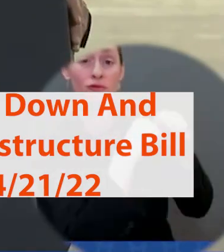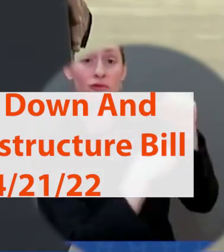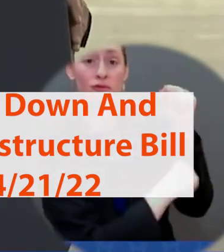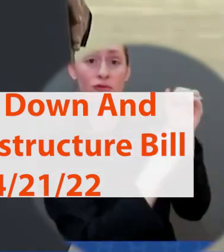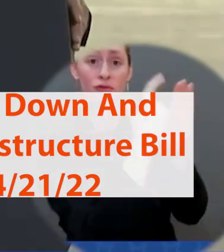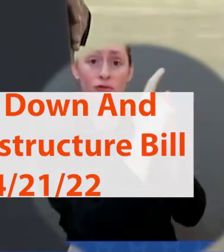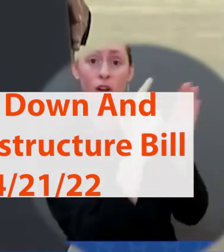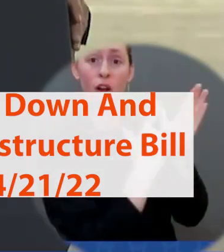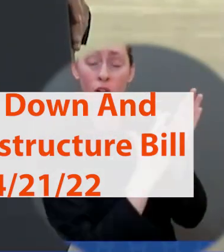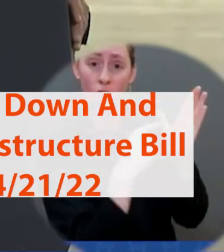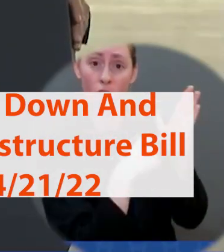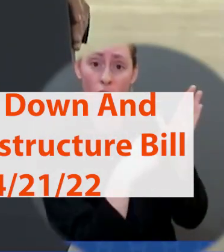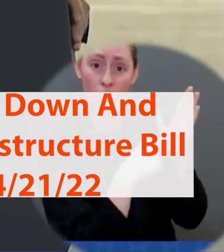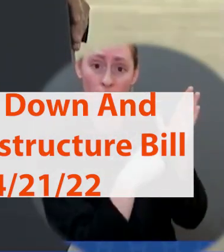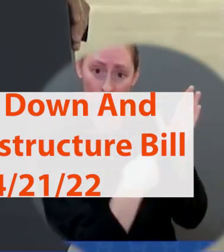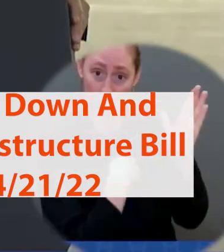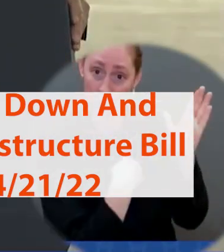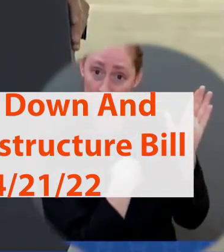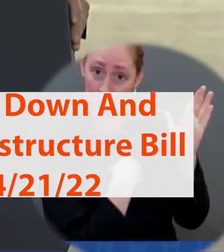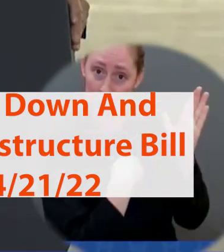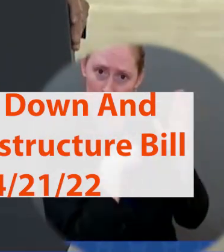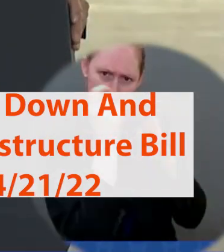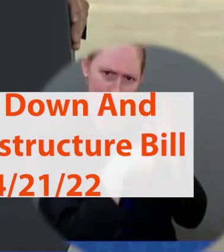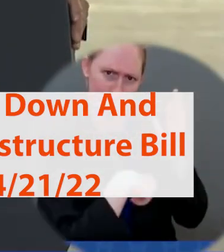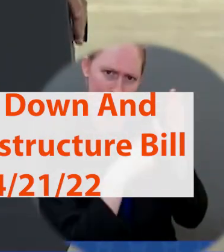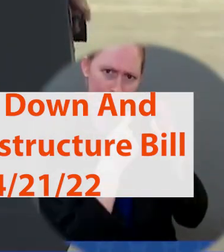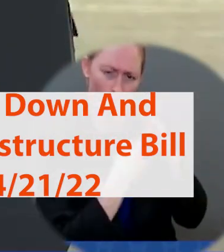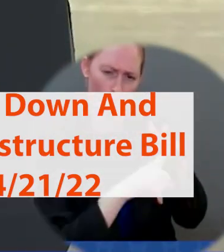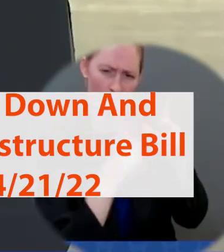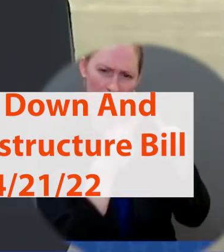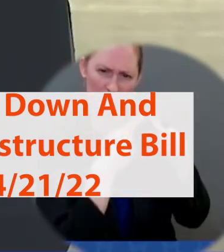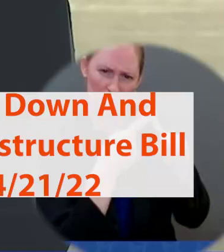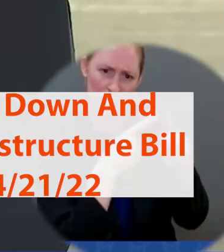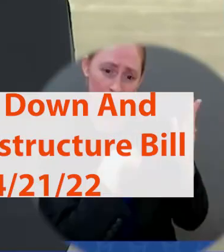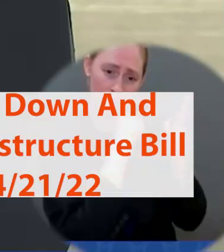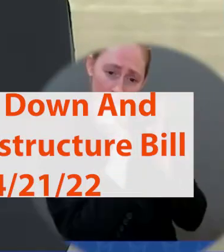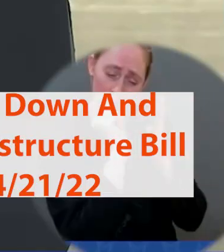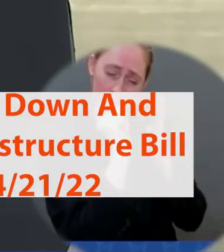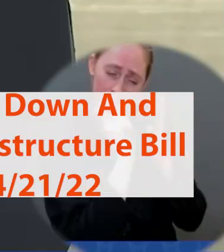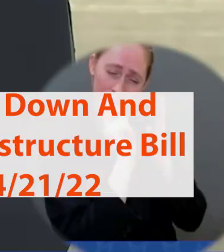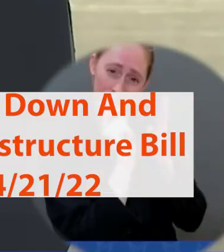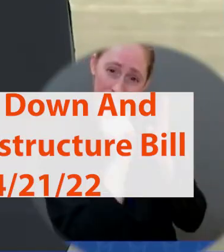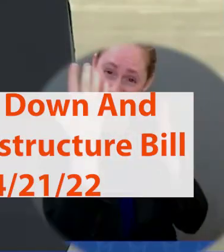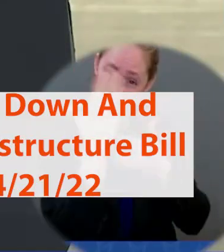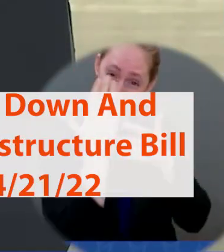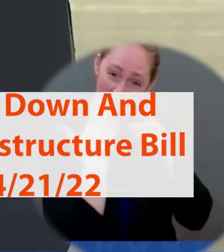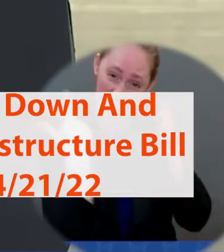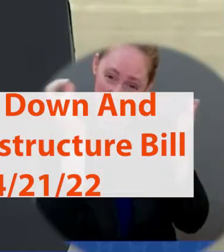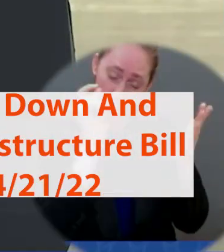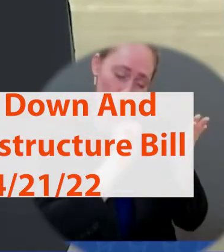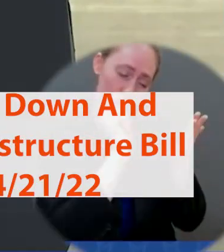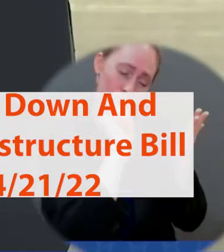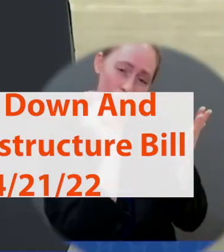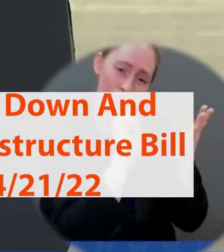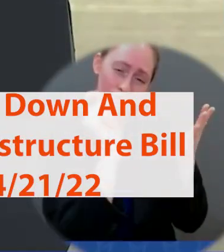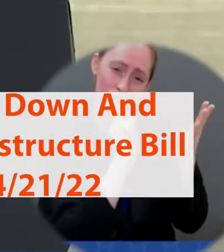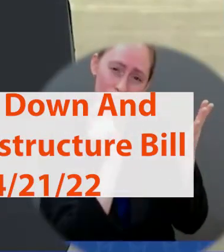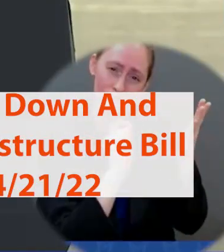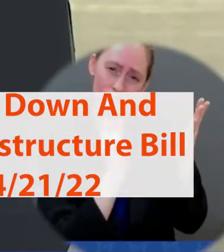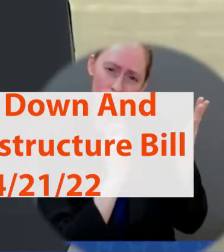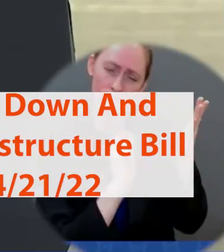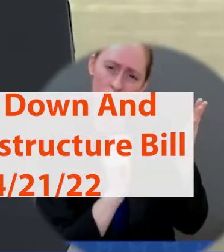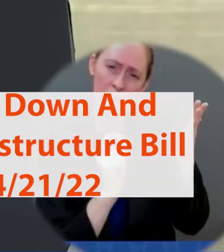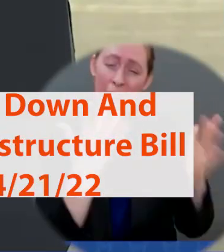As I said earlier, through the bipartisan infrastructure bill, which I might add, I wrote the original one with my own paw. I wrote it,